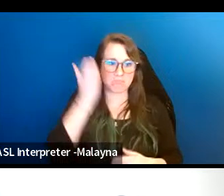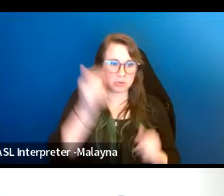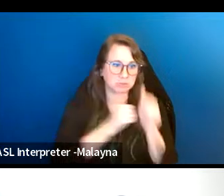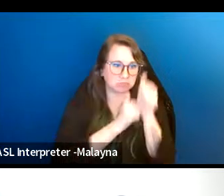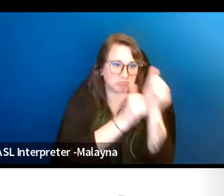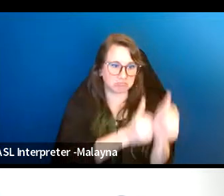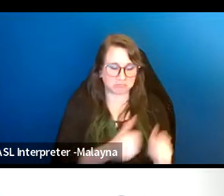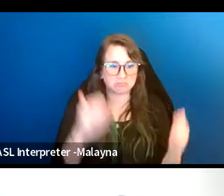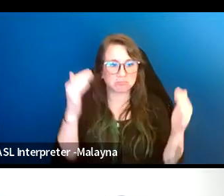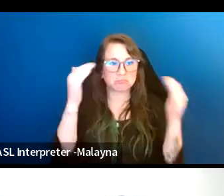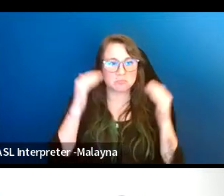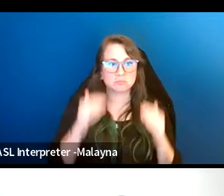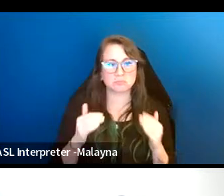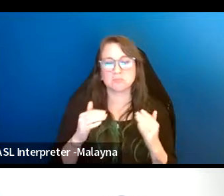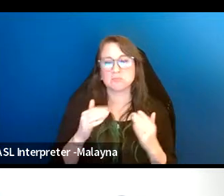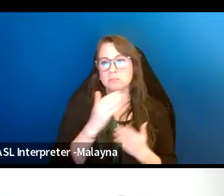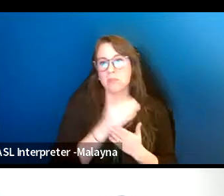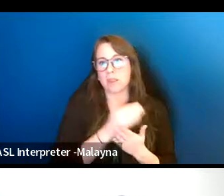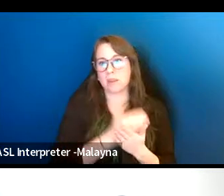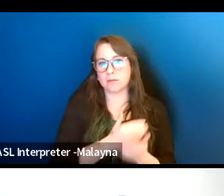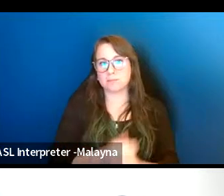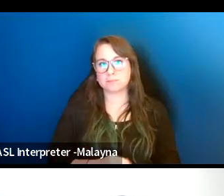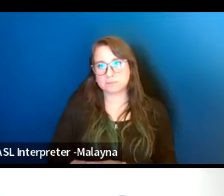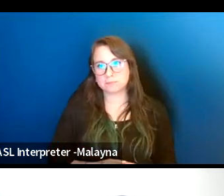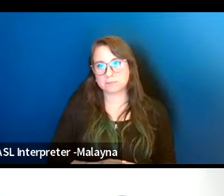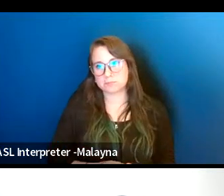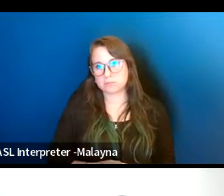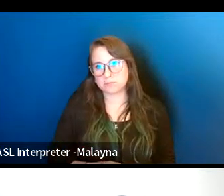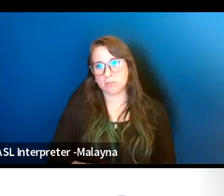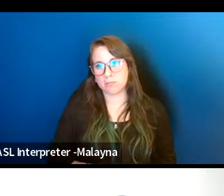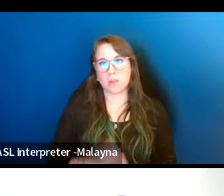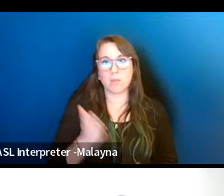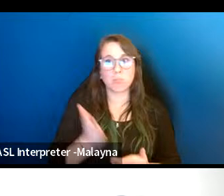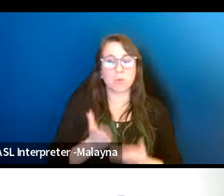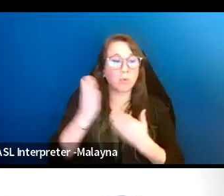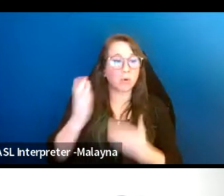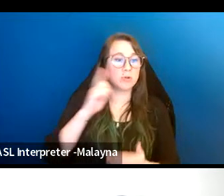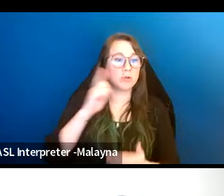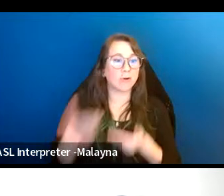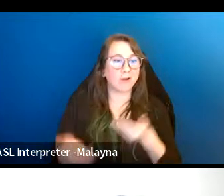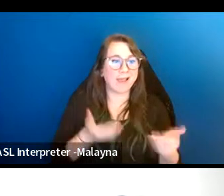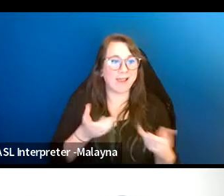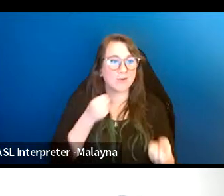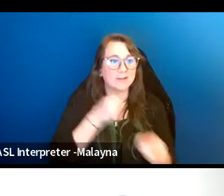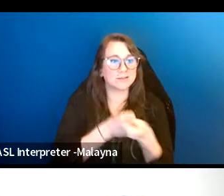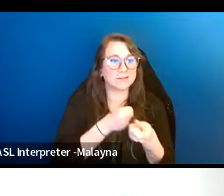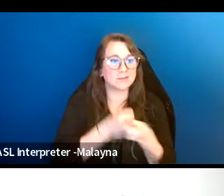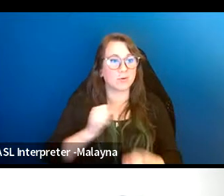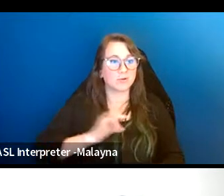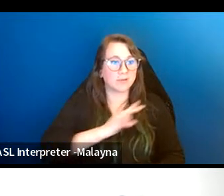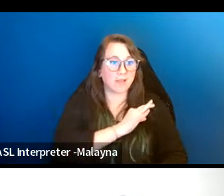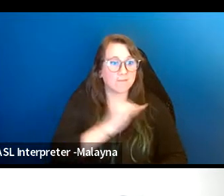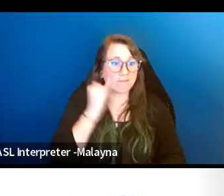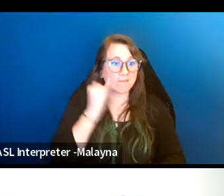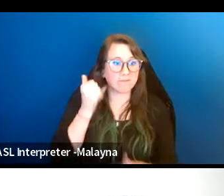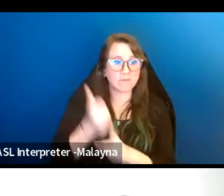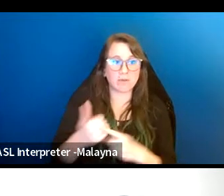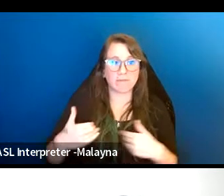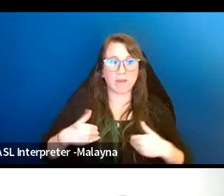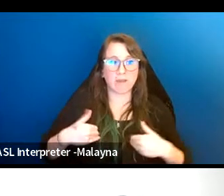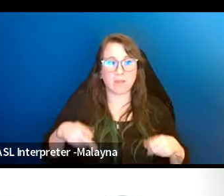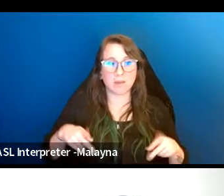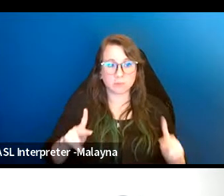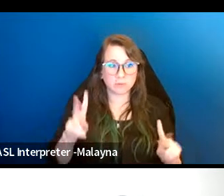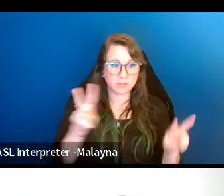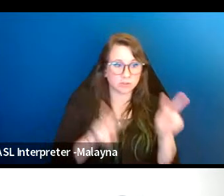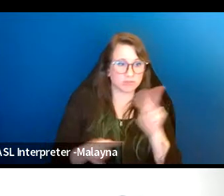Okay, next item on the agenda is a proposal for hiring support staff. If you had the opportunity to